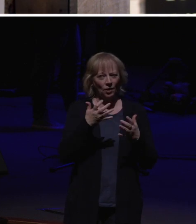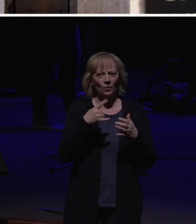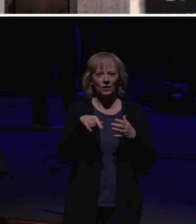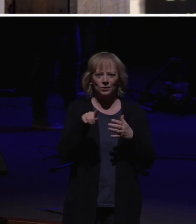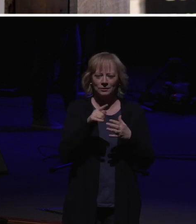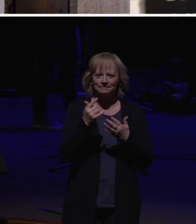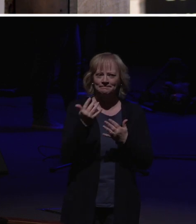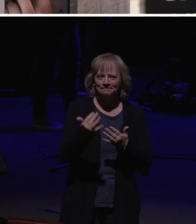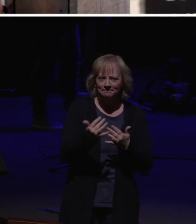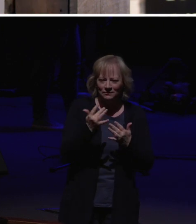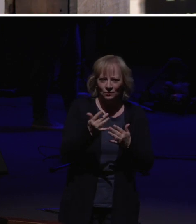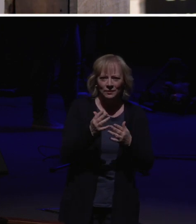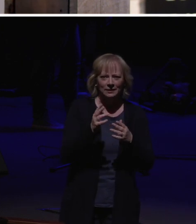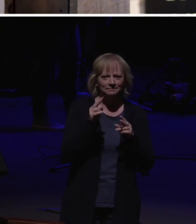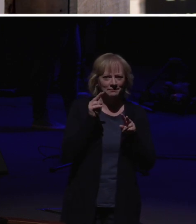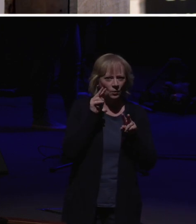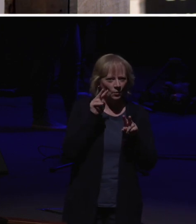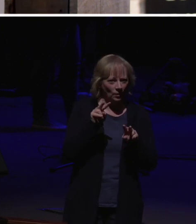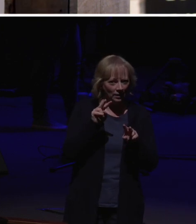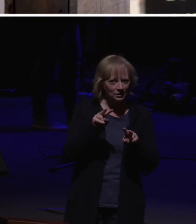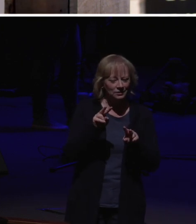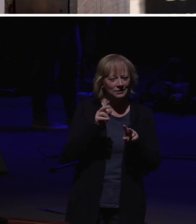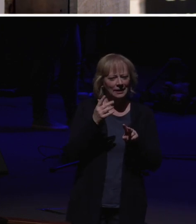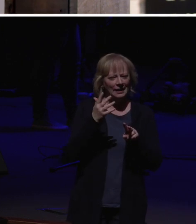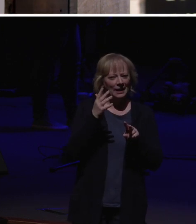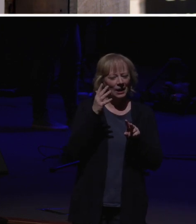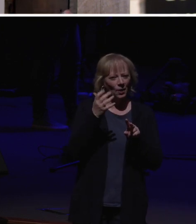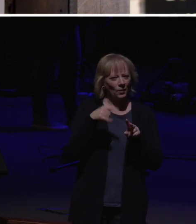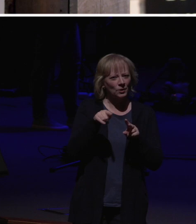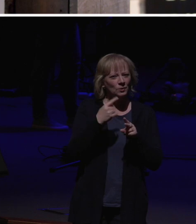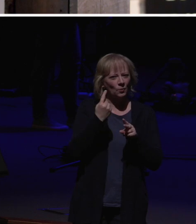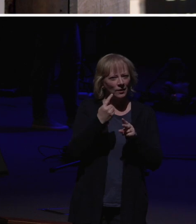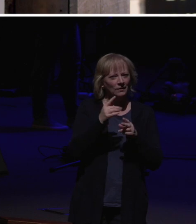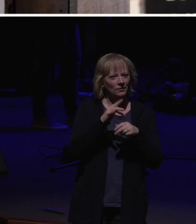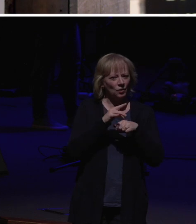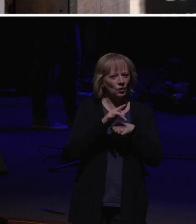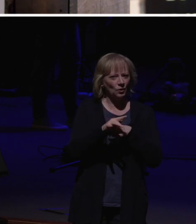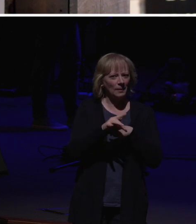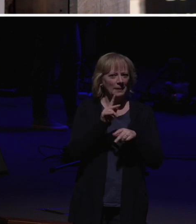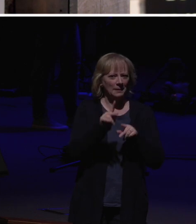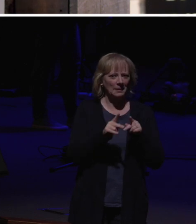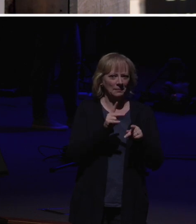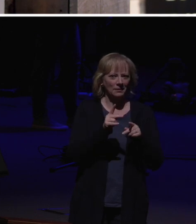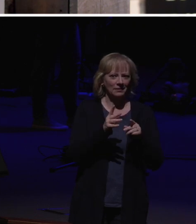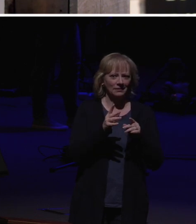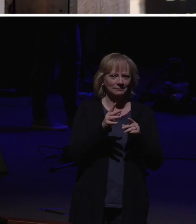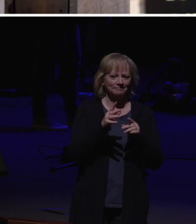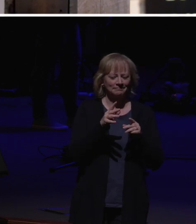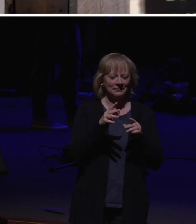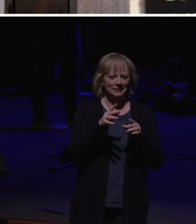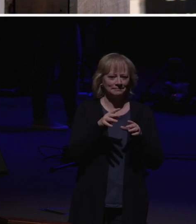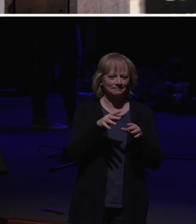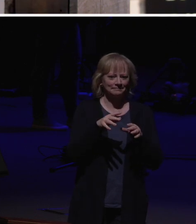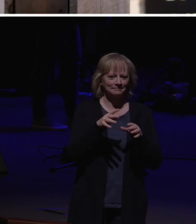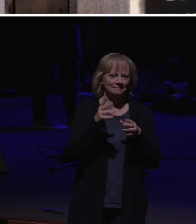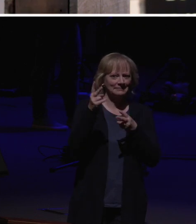keep your eyes out, and I want you to be one of those early adopters and get on the program when it comes